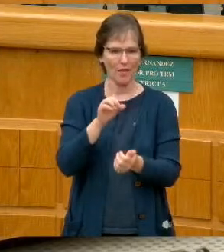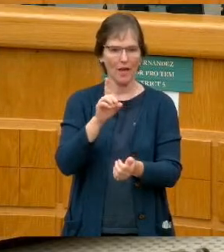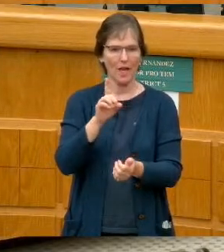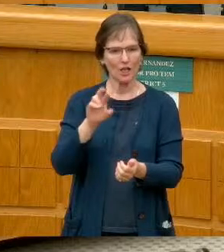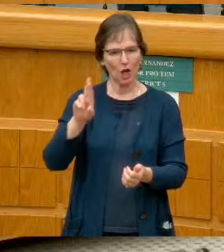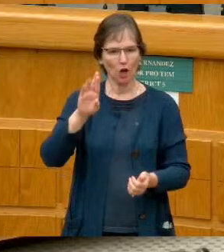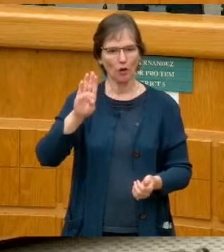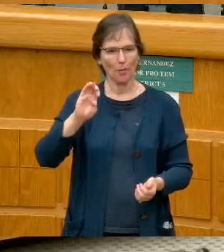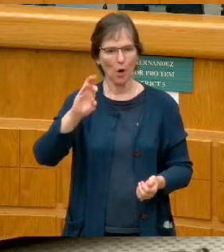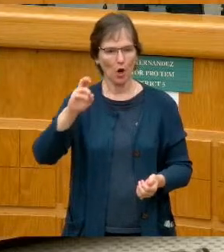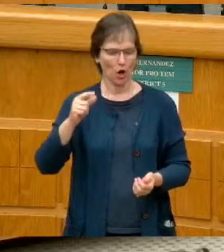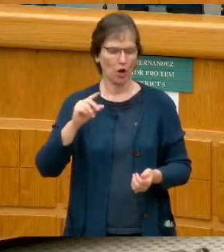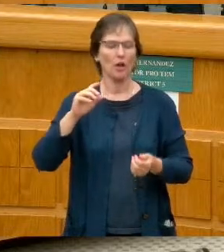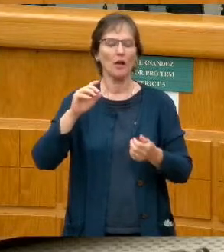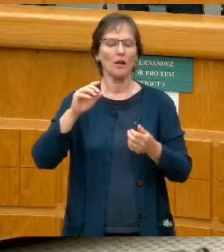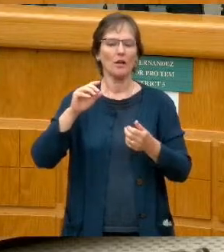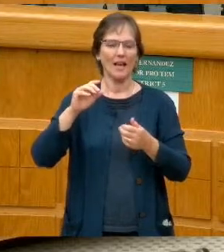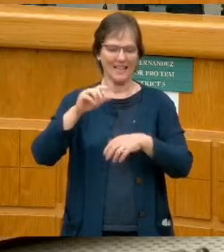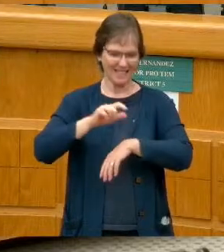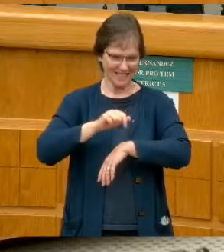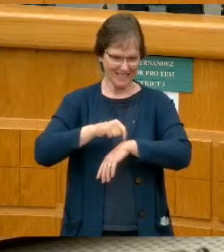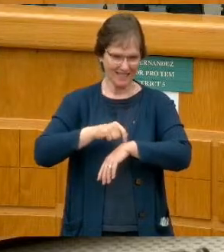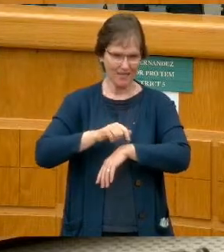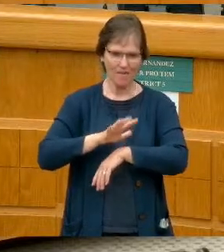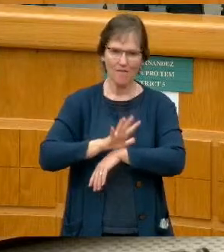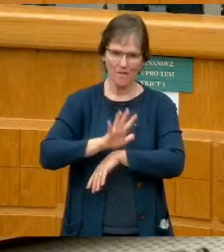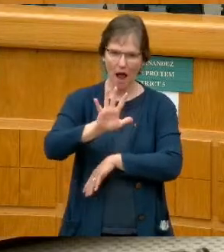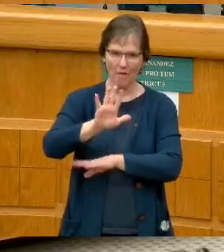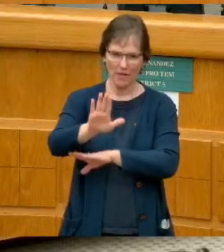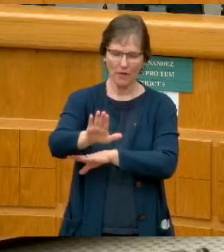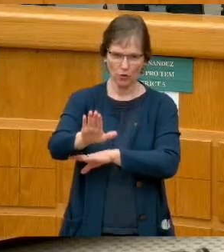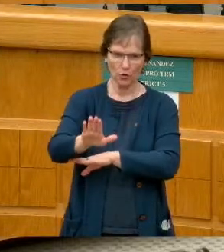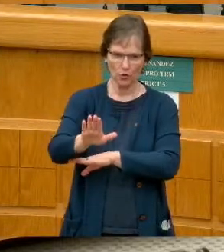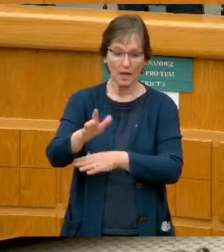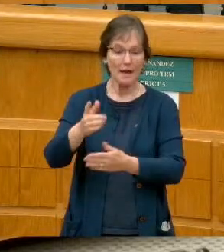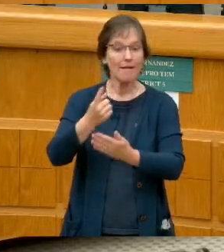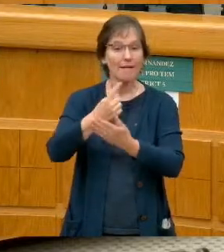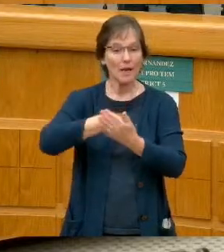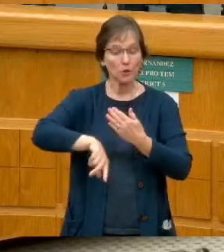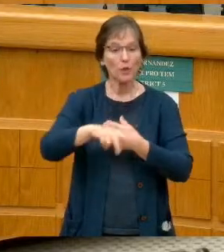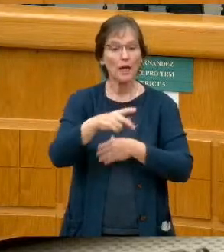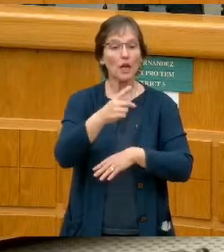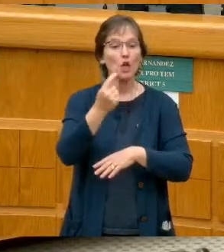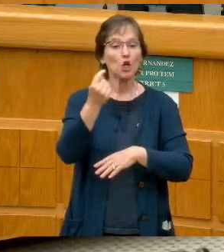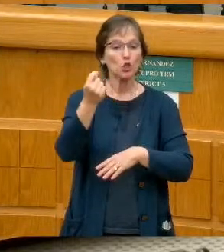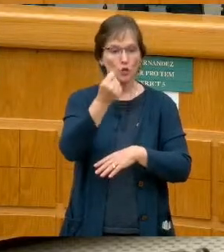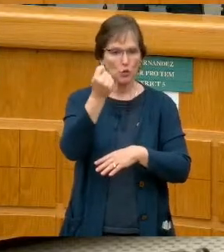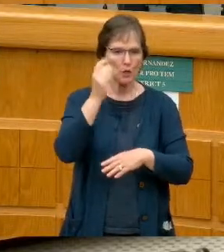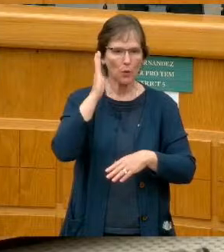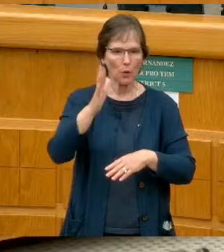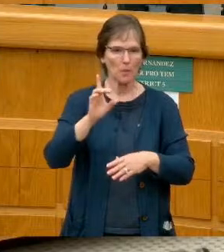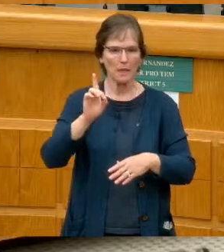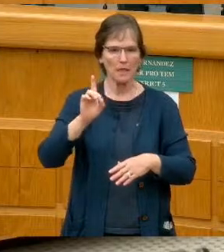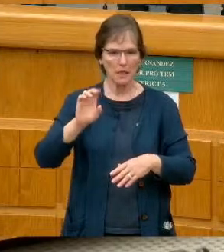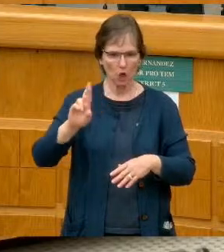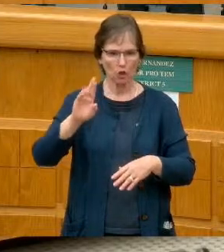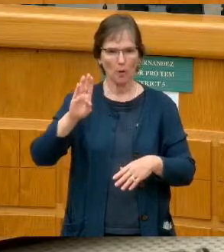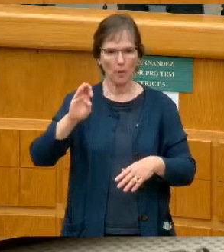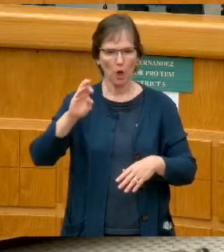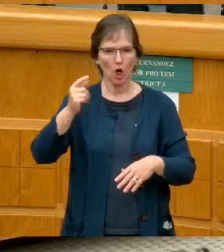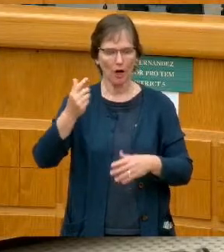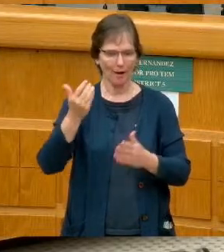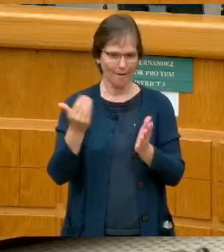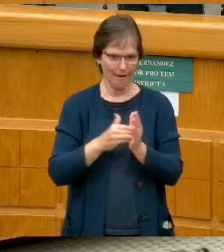then next week on Tuesday, Dr. Byrd, and Thursday will be the city manager,